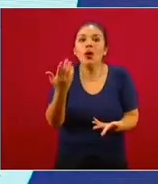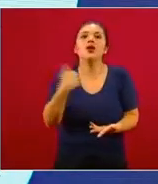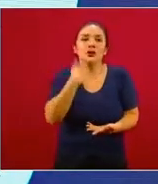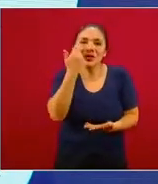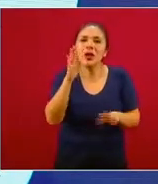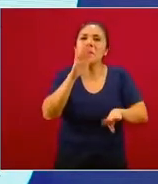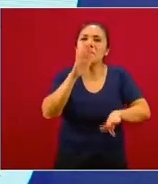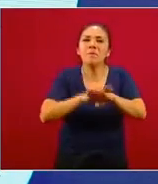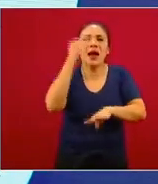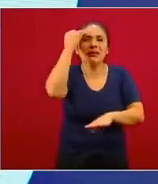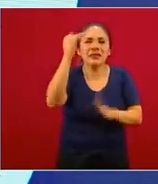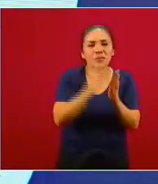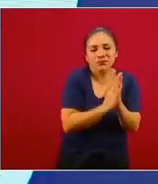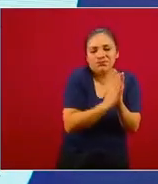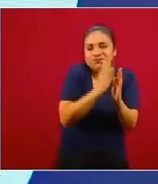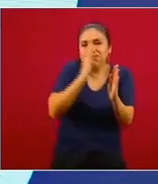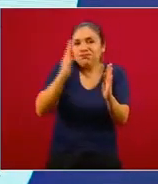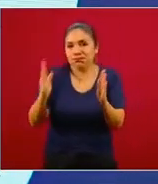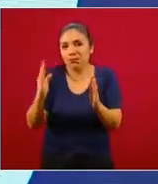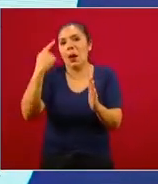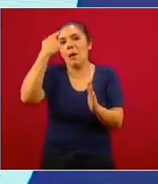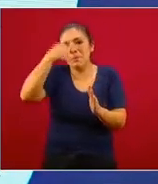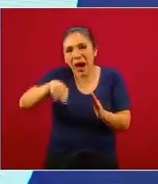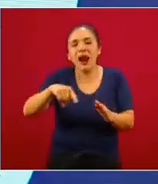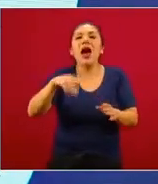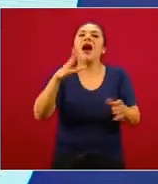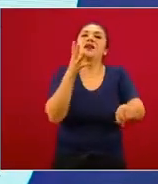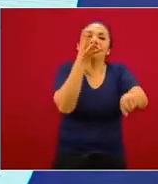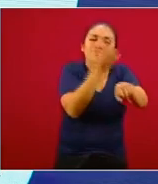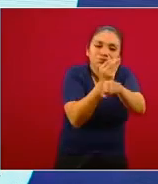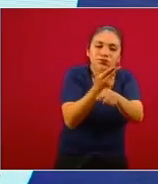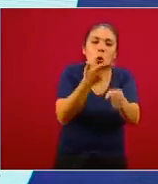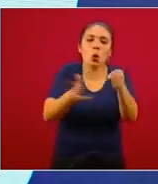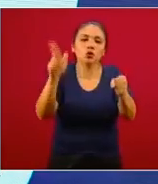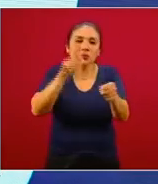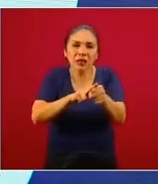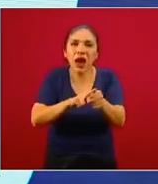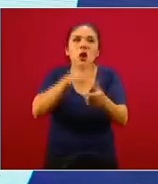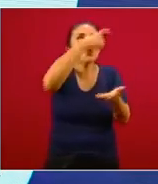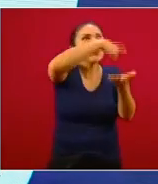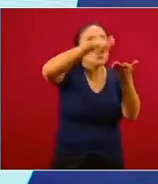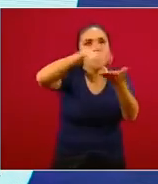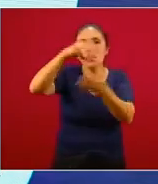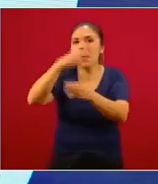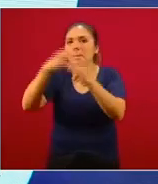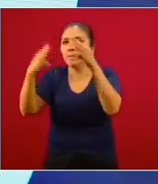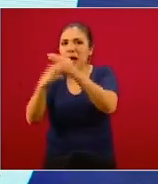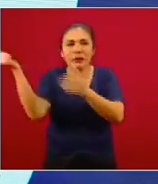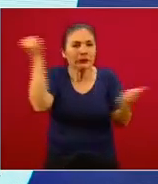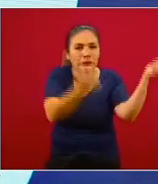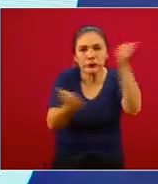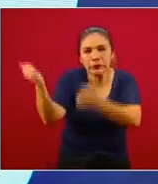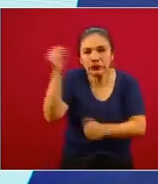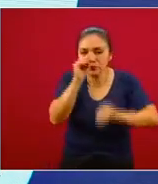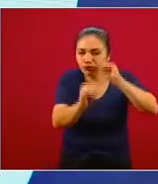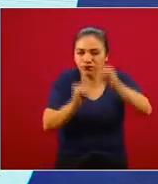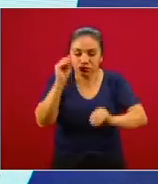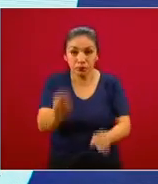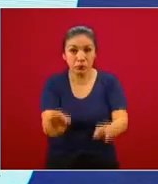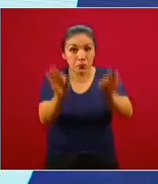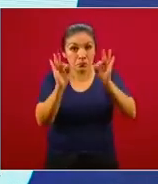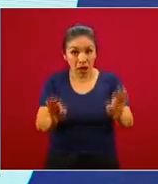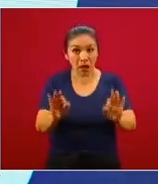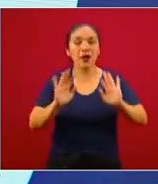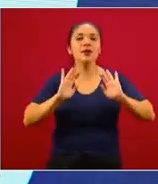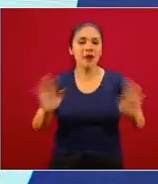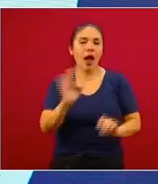extraordinary, an emergent phenomenon. So we need time in order to make the proper